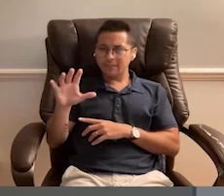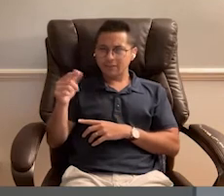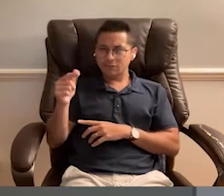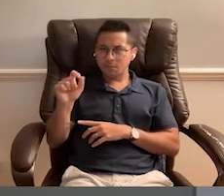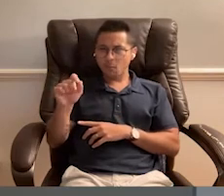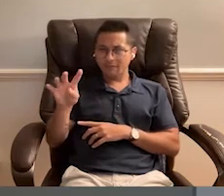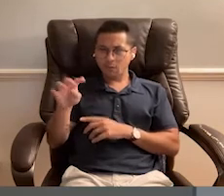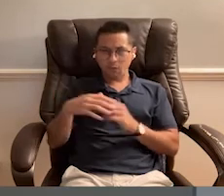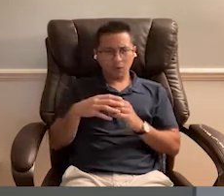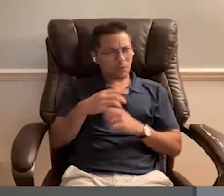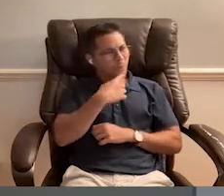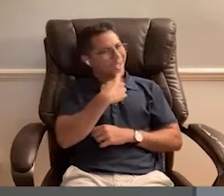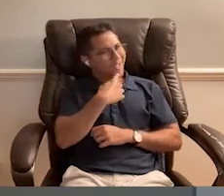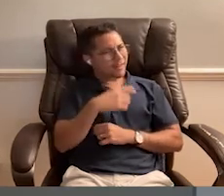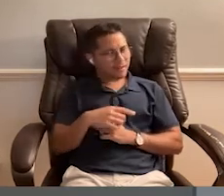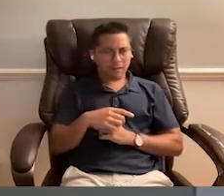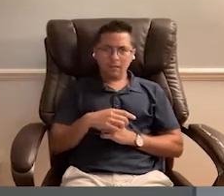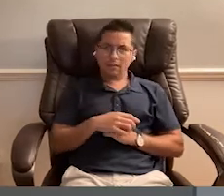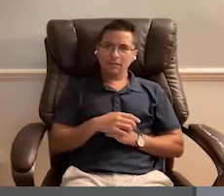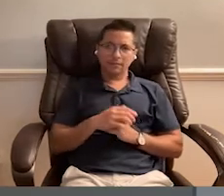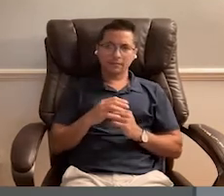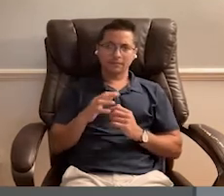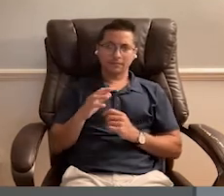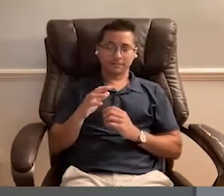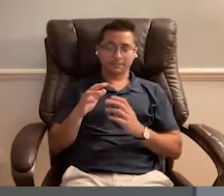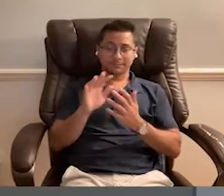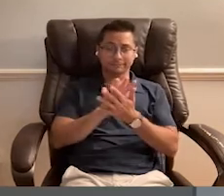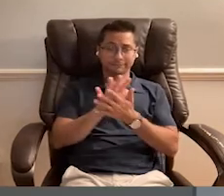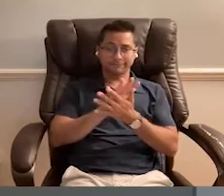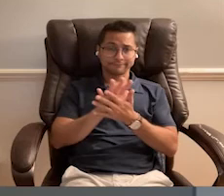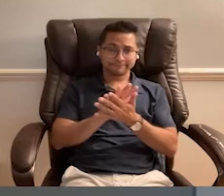Code 65G.4. Oh, yeah, what?